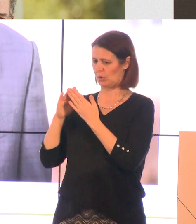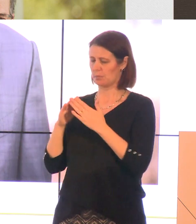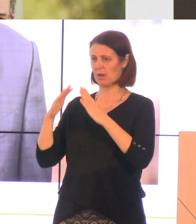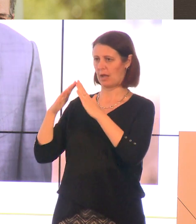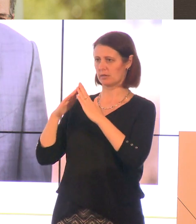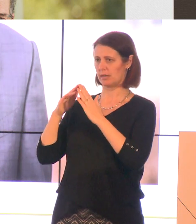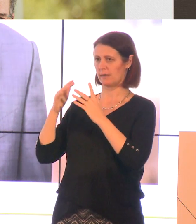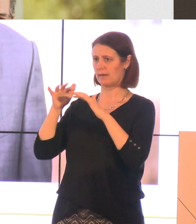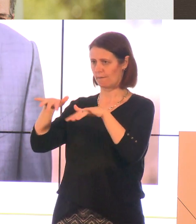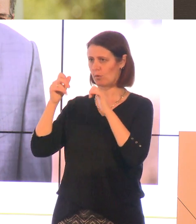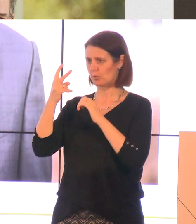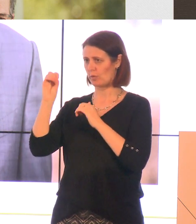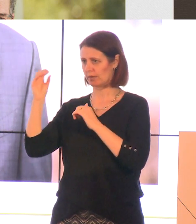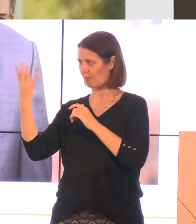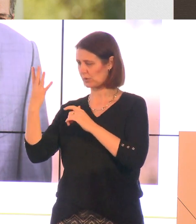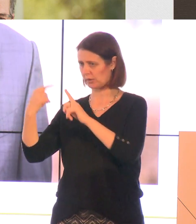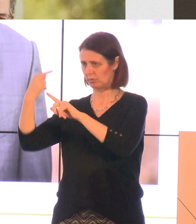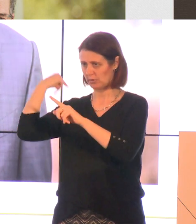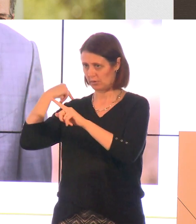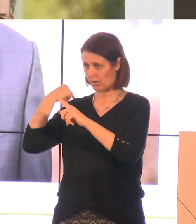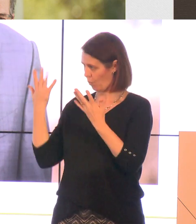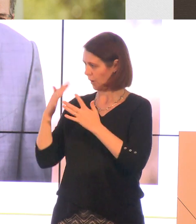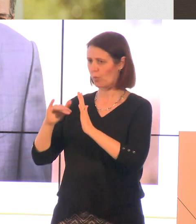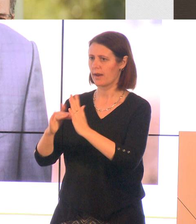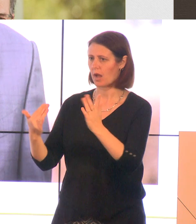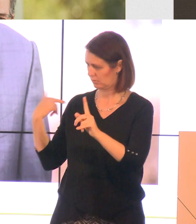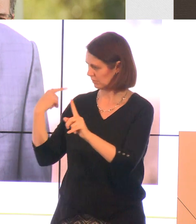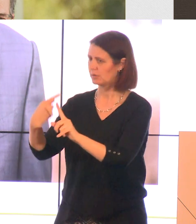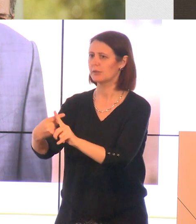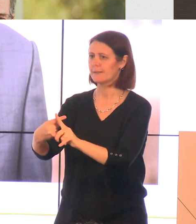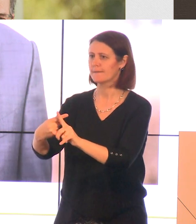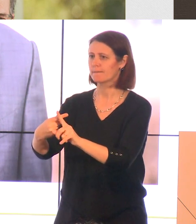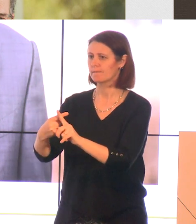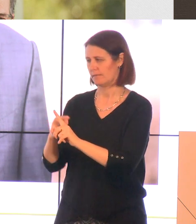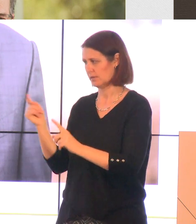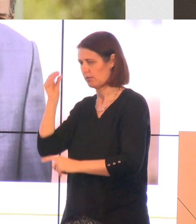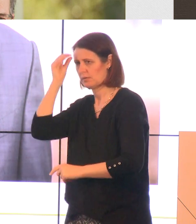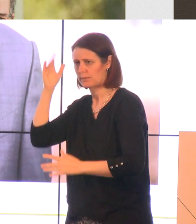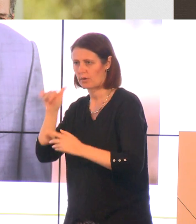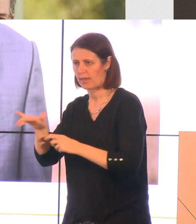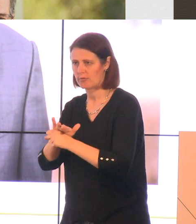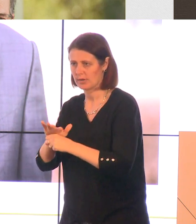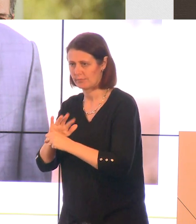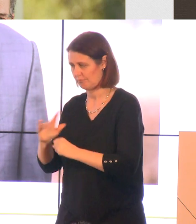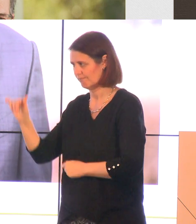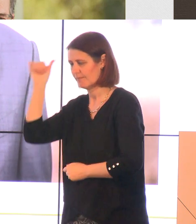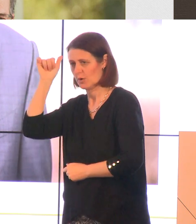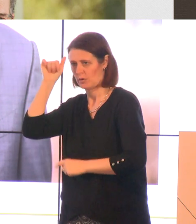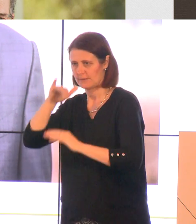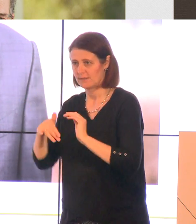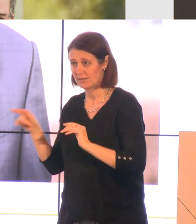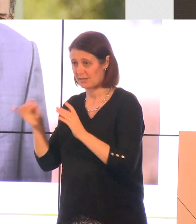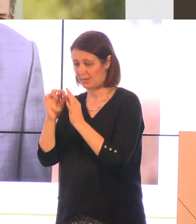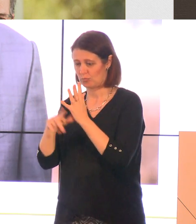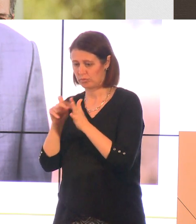back in 2014. Where are we now? And Bruce is an expert at this. Bruce knows all about it. Bruce,